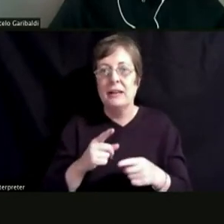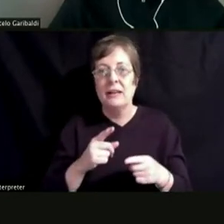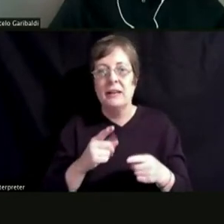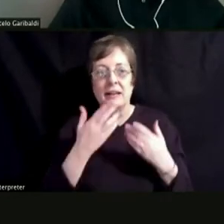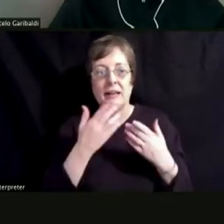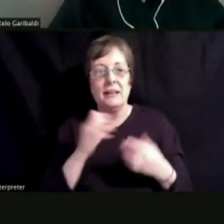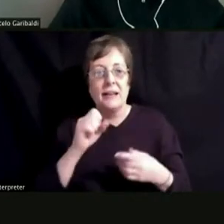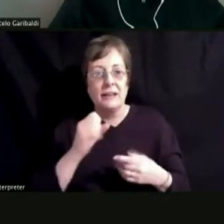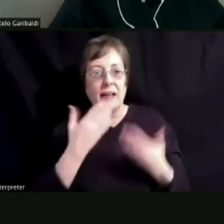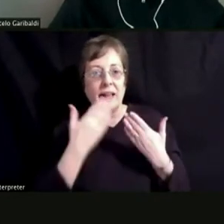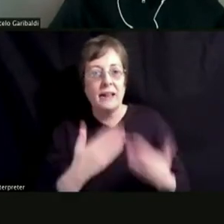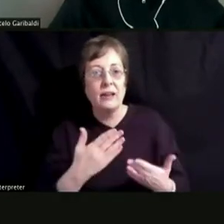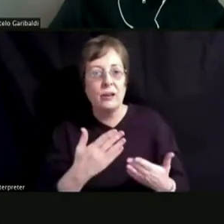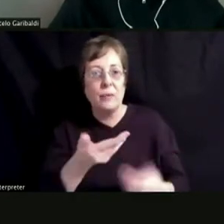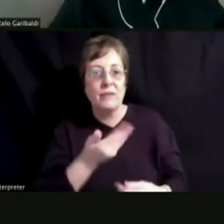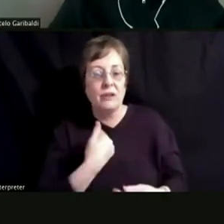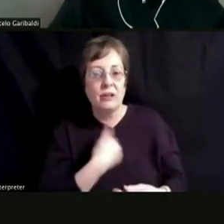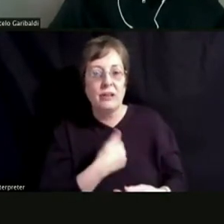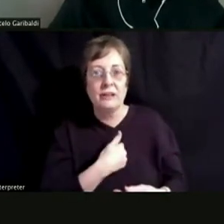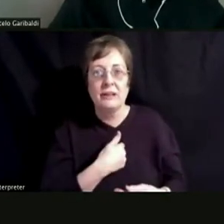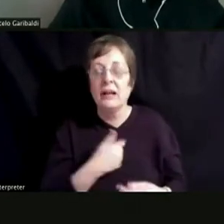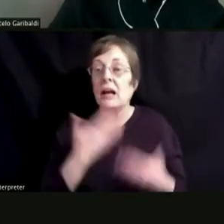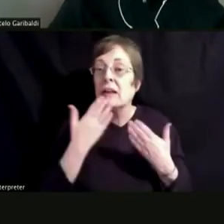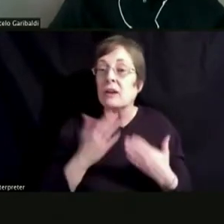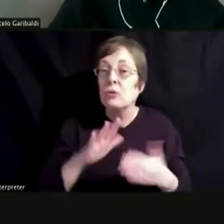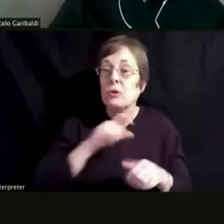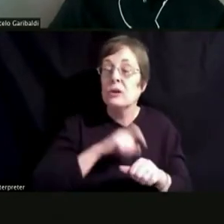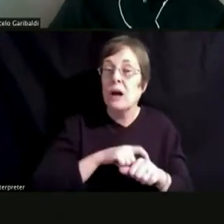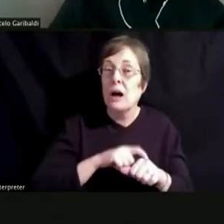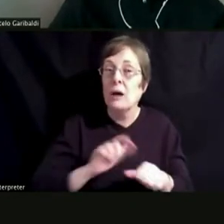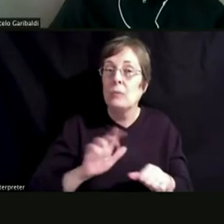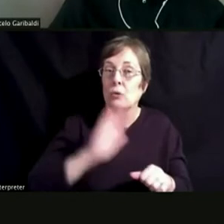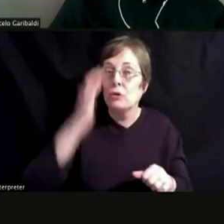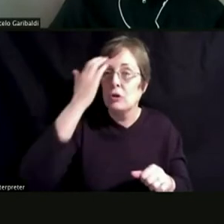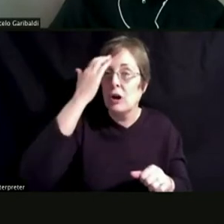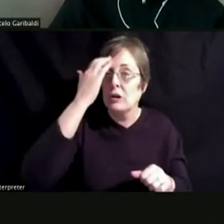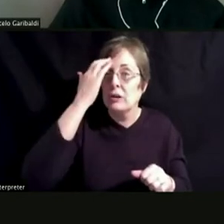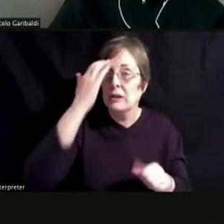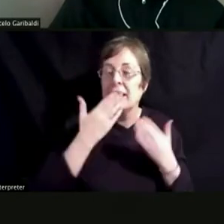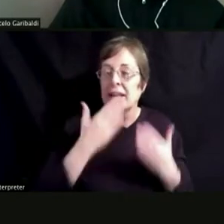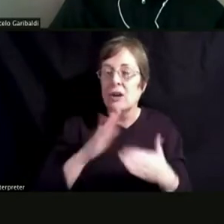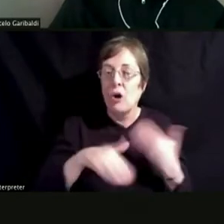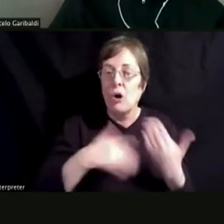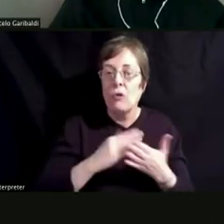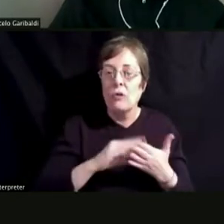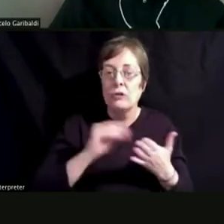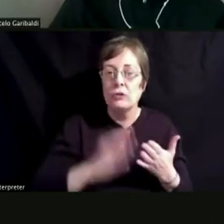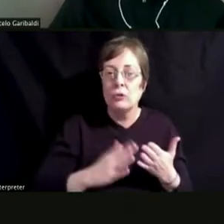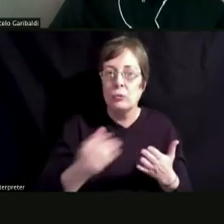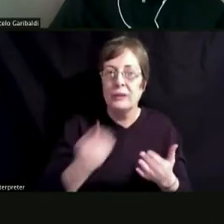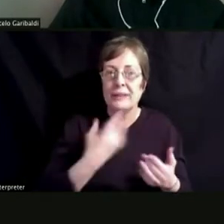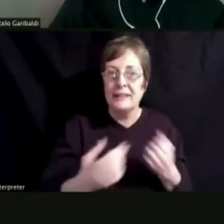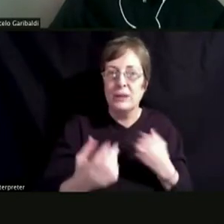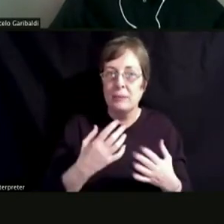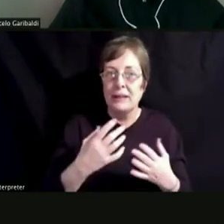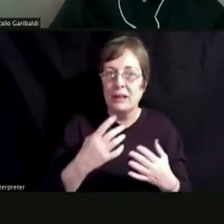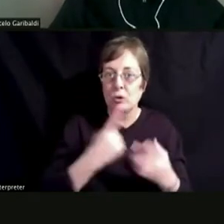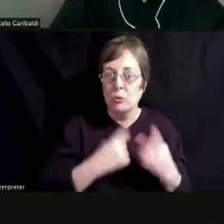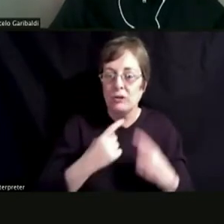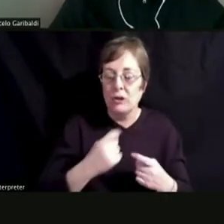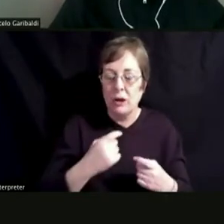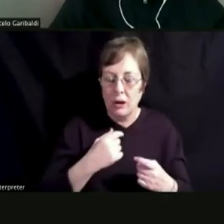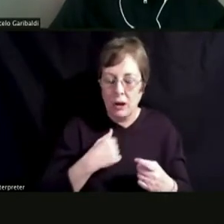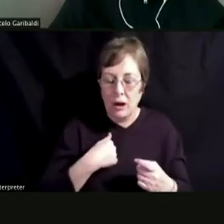you all for your time today and for your knowledge. And thank you to all the students who submitted questions. I've learned so much from this conversation